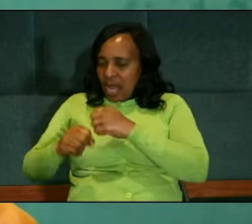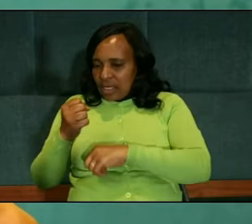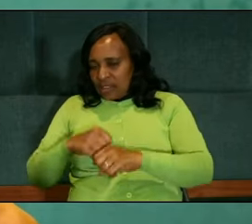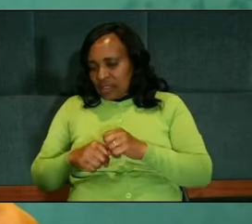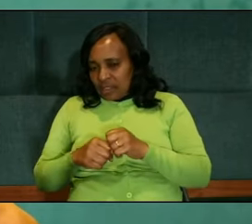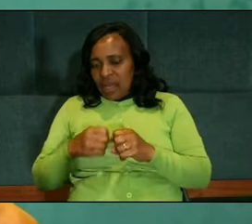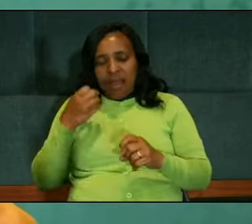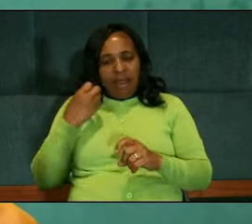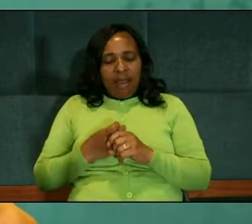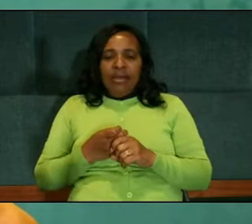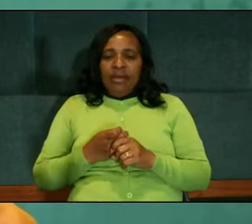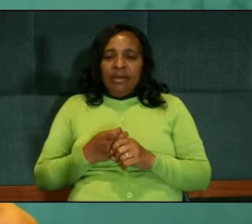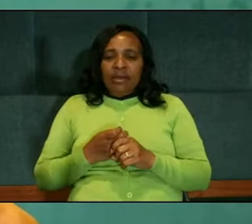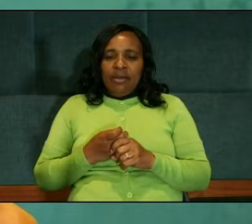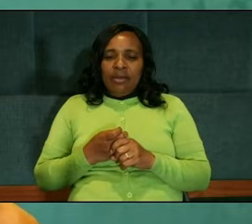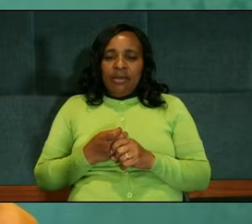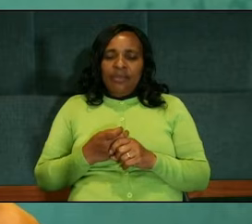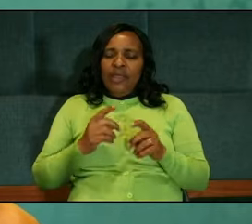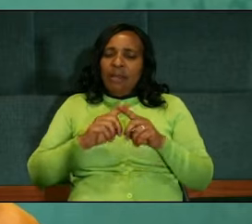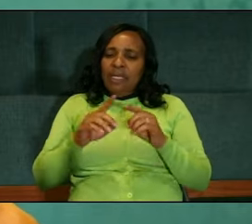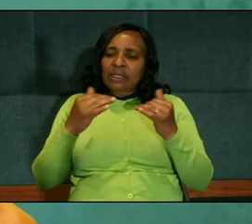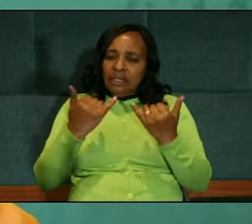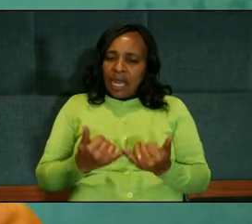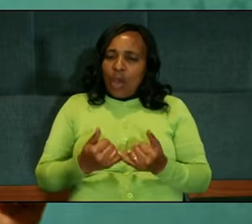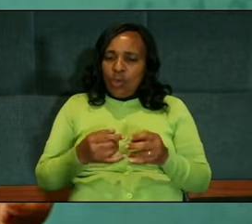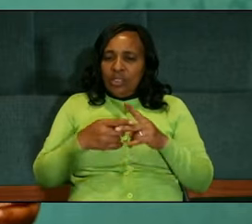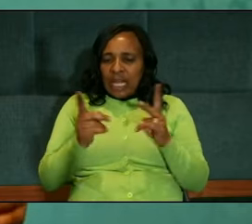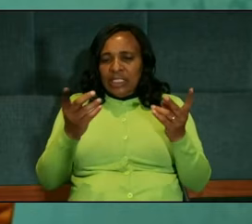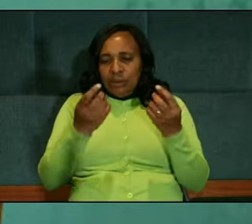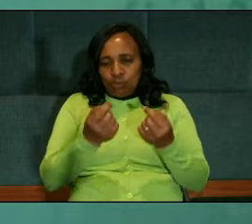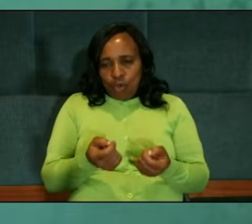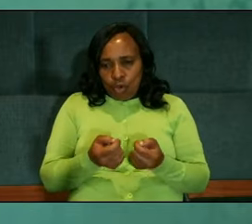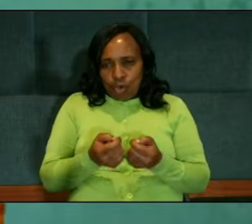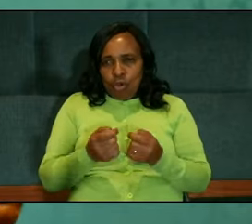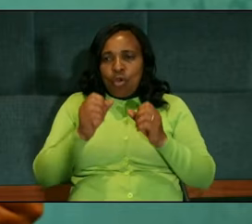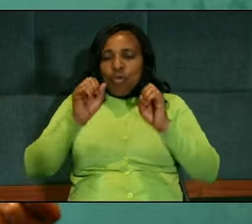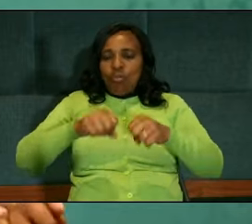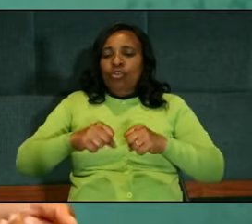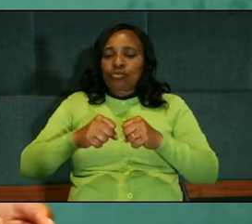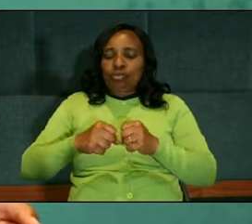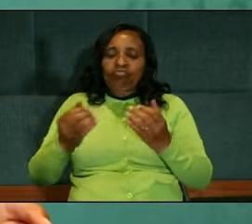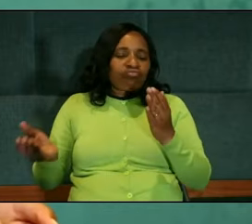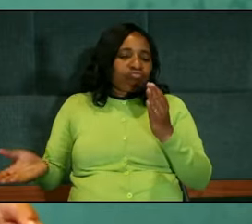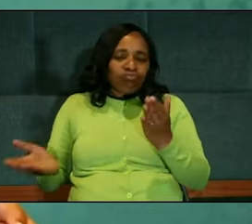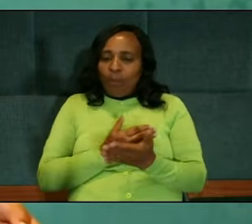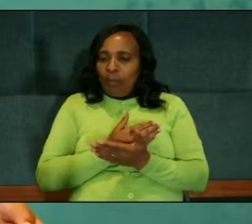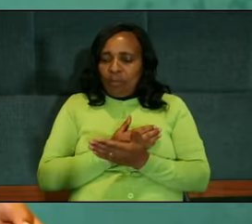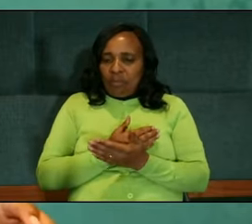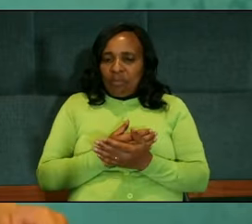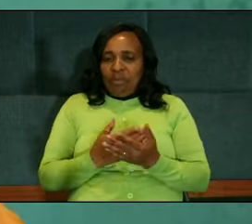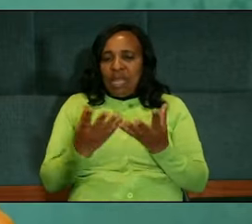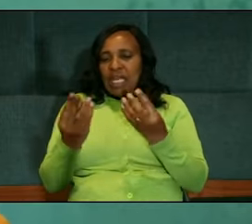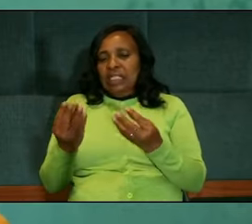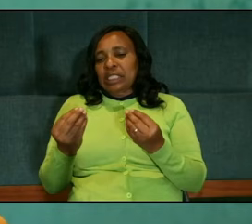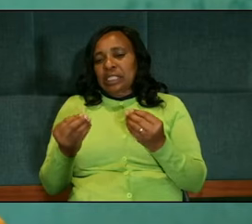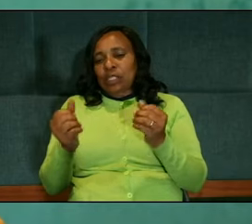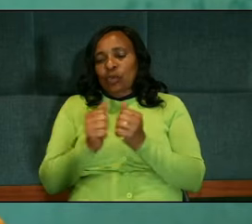grow, the harder it will fall. But if you start when it's small, you'll be able to uproot it easily and deal with the